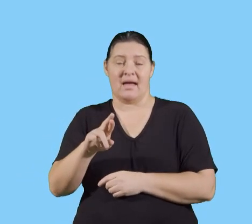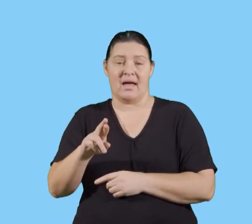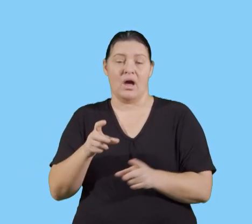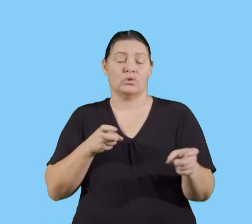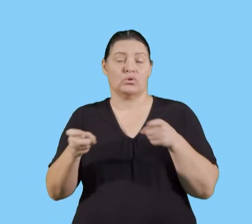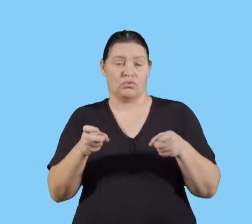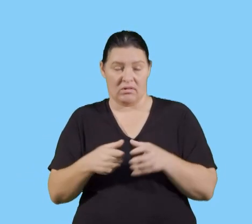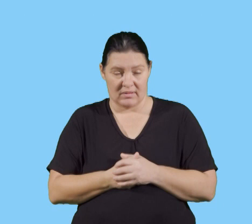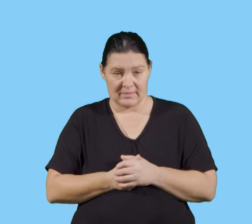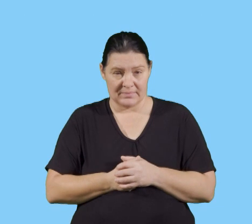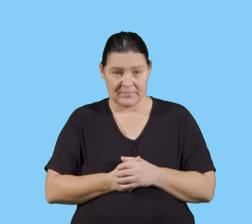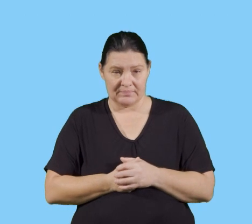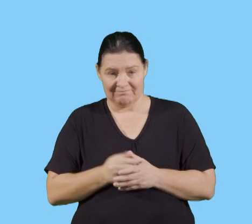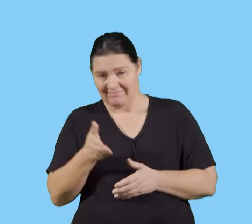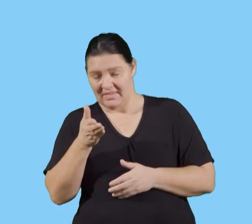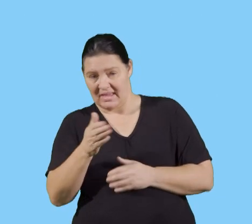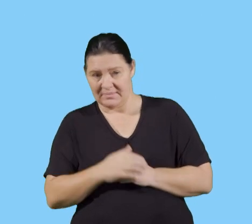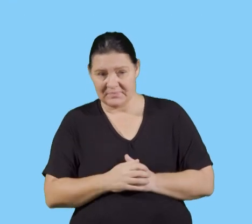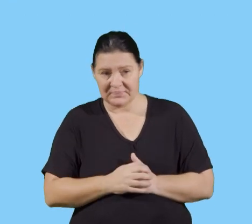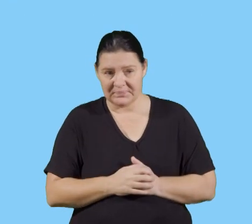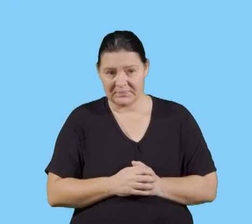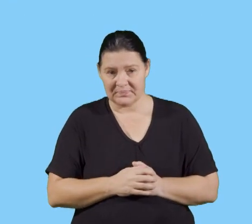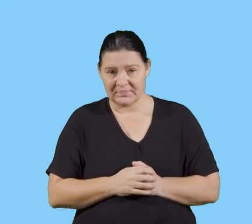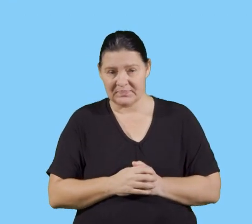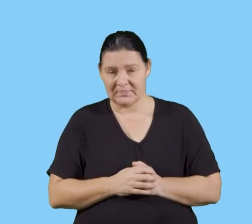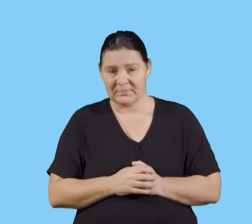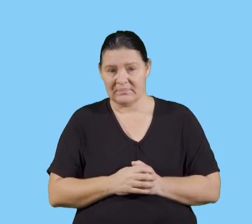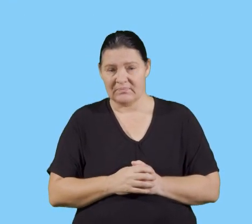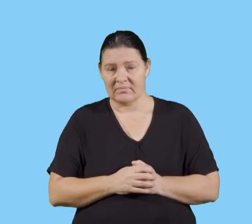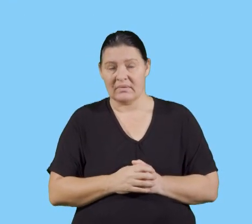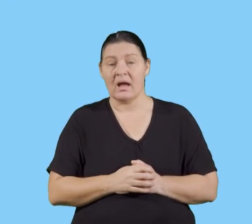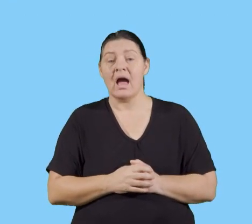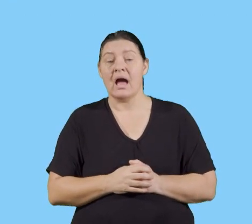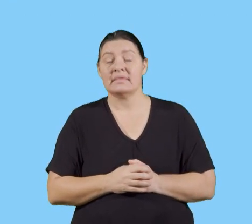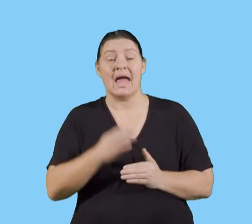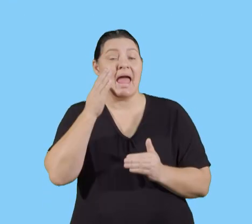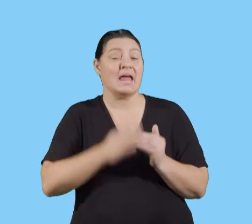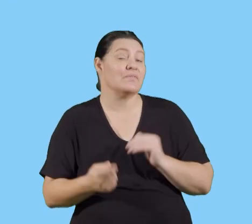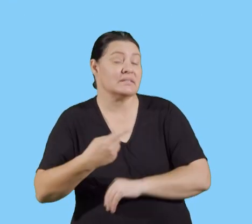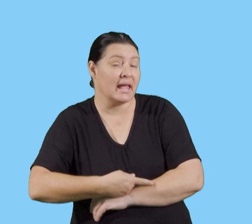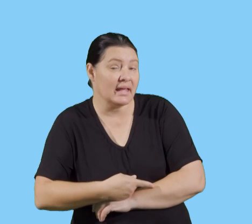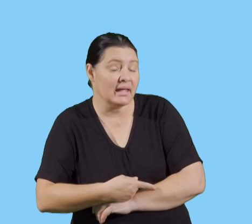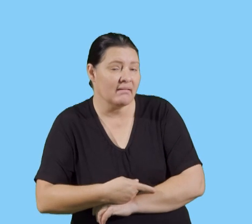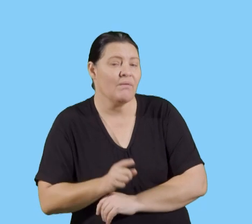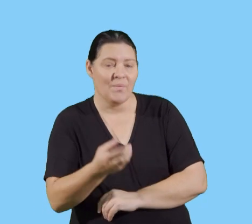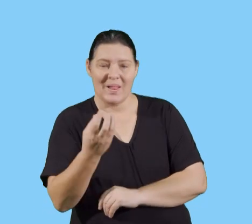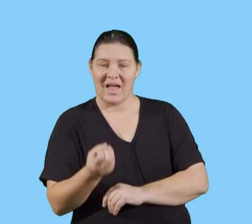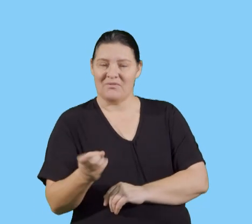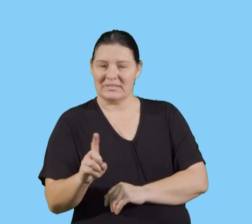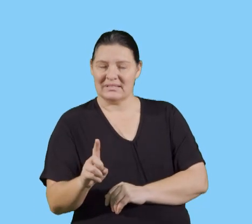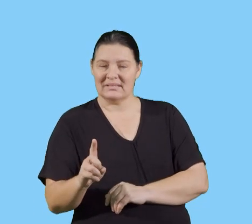control, there it is, in the debtors control. And then at the end of the day, you're going to have a